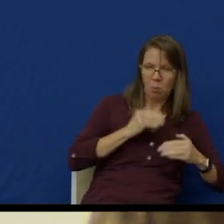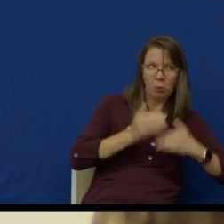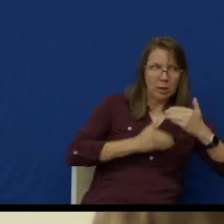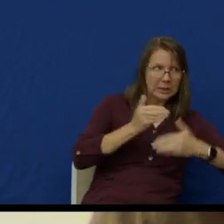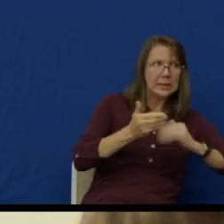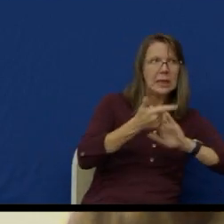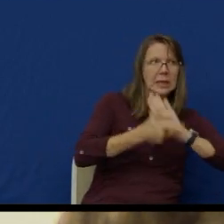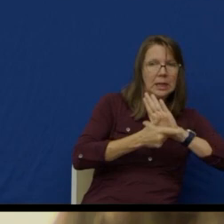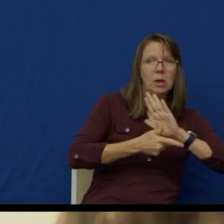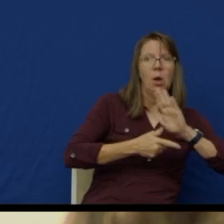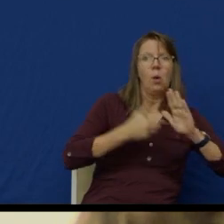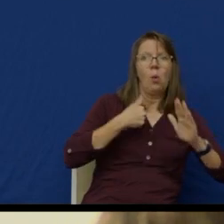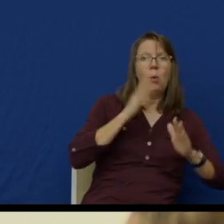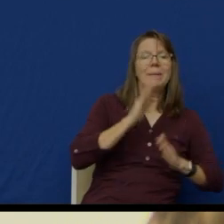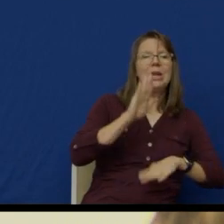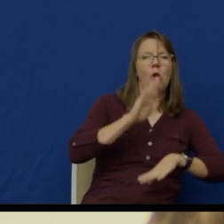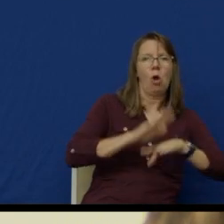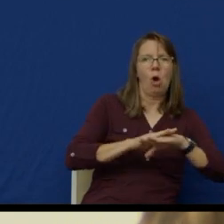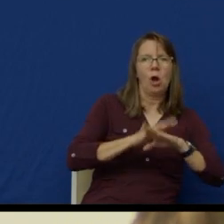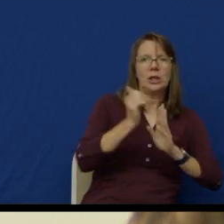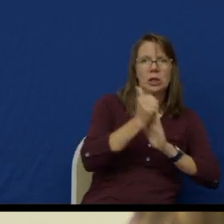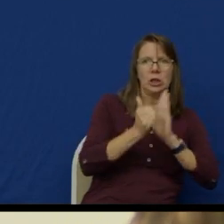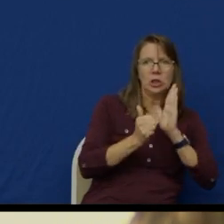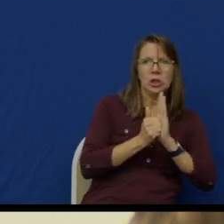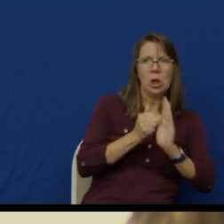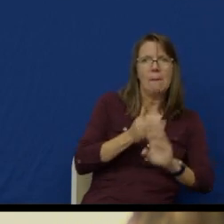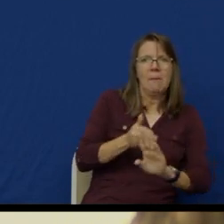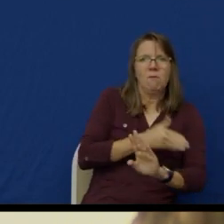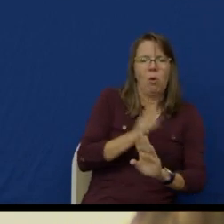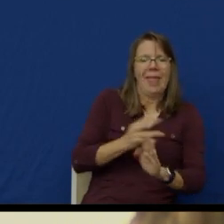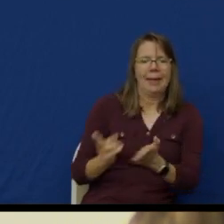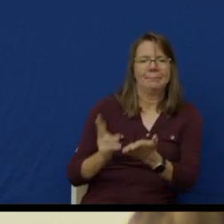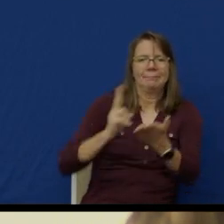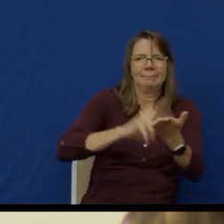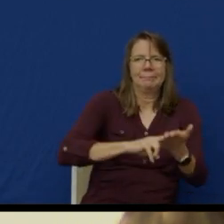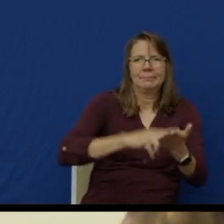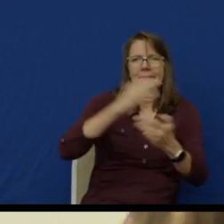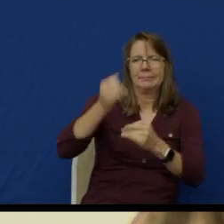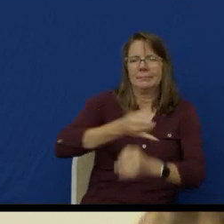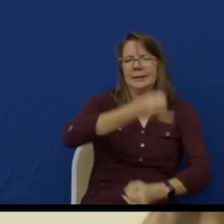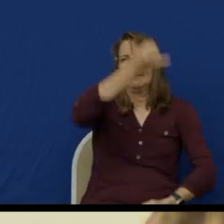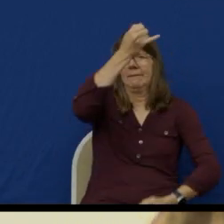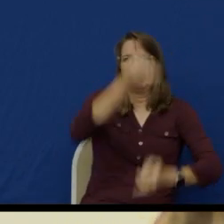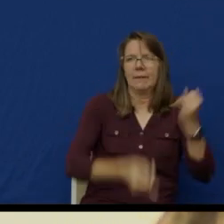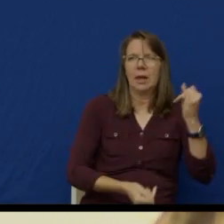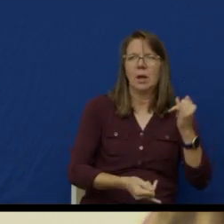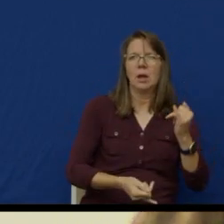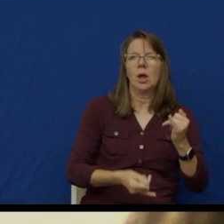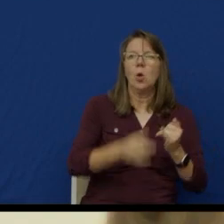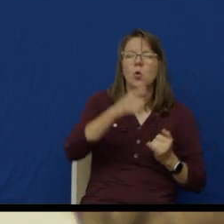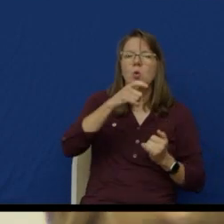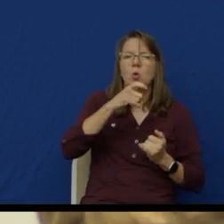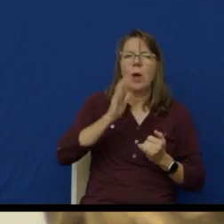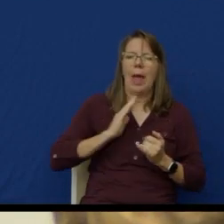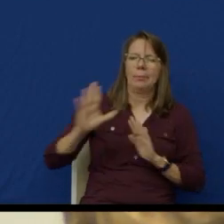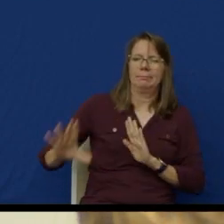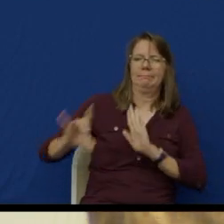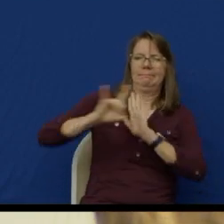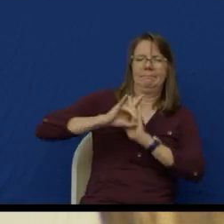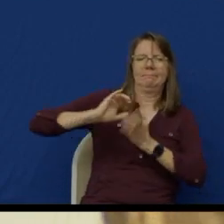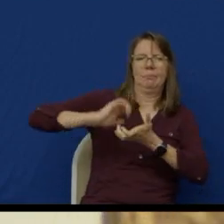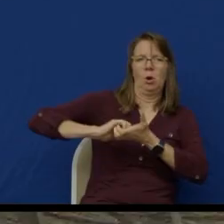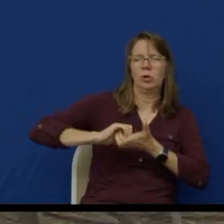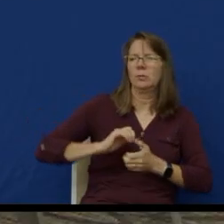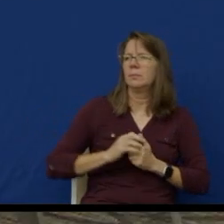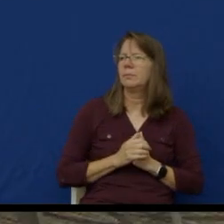agenda prior to having that contract finalized, so that you'll receive an update on who that selected partner is. Just curious.